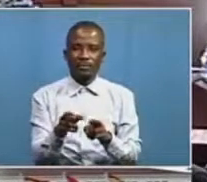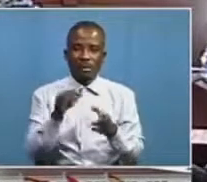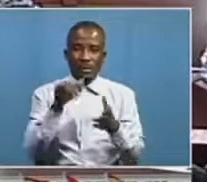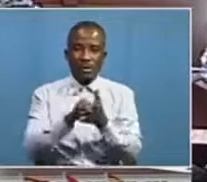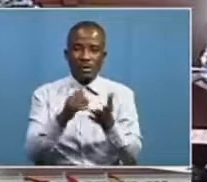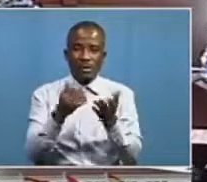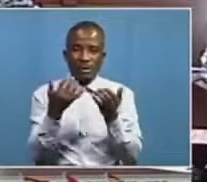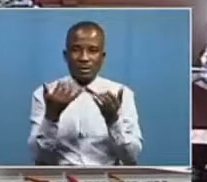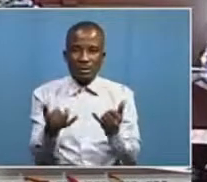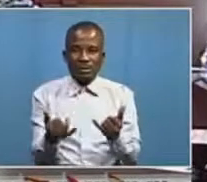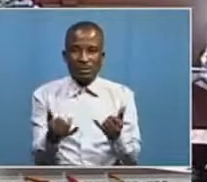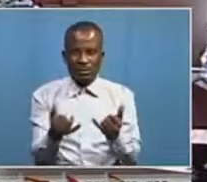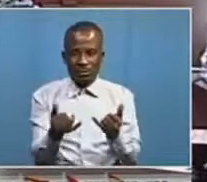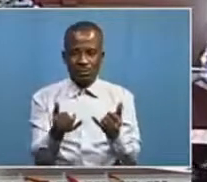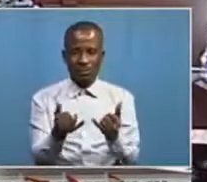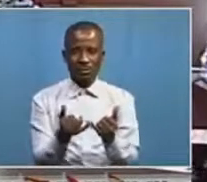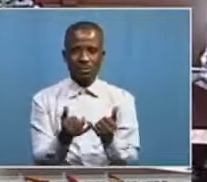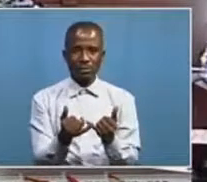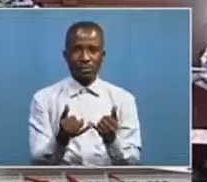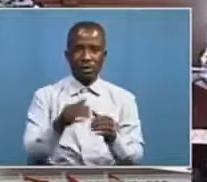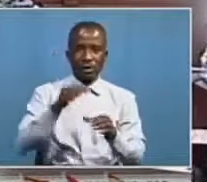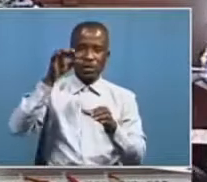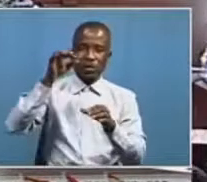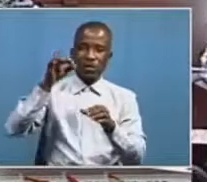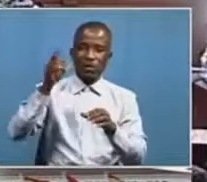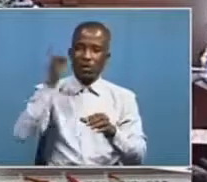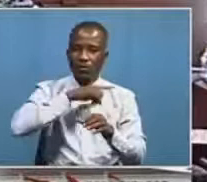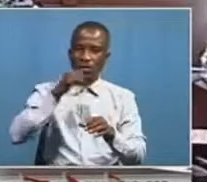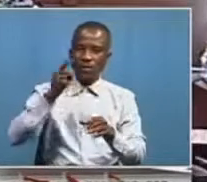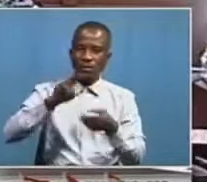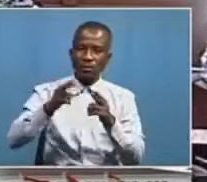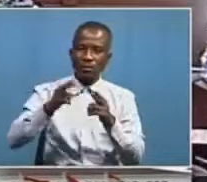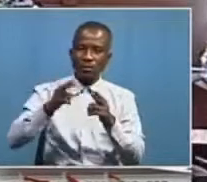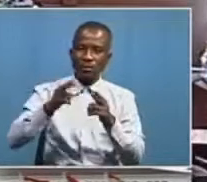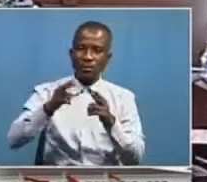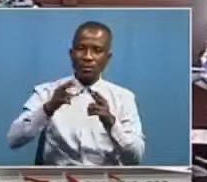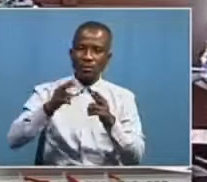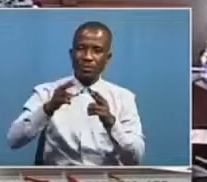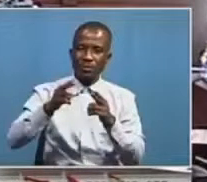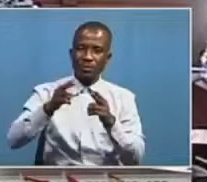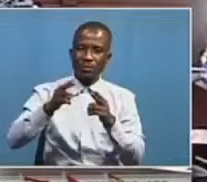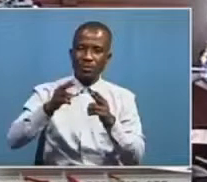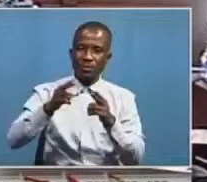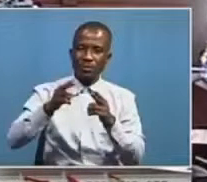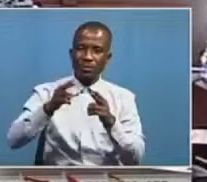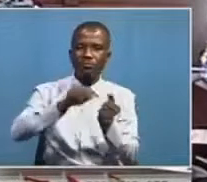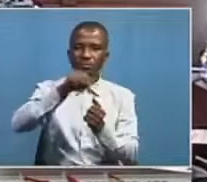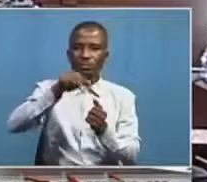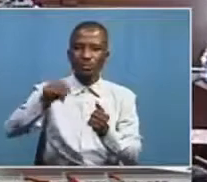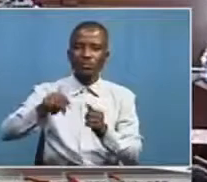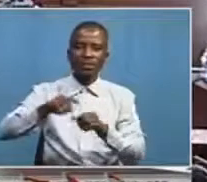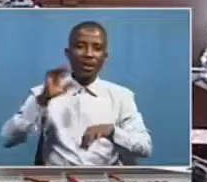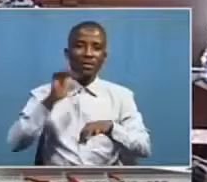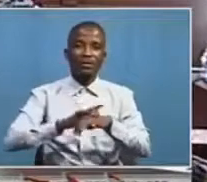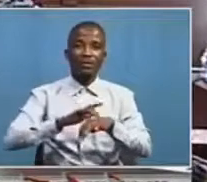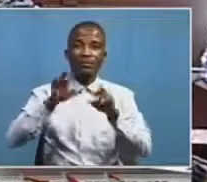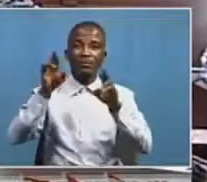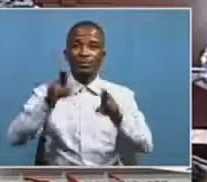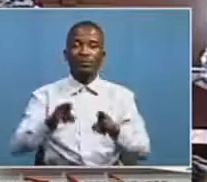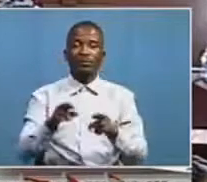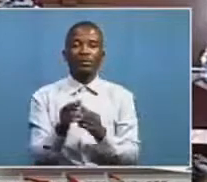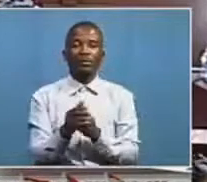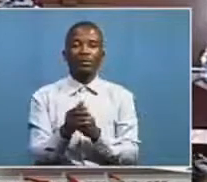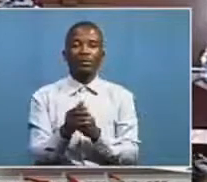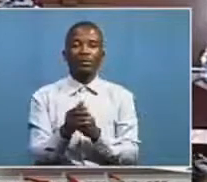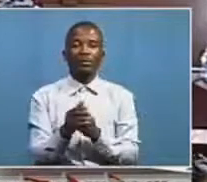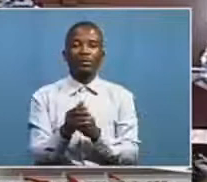the impact of the vote padding, if even proved, could not have affected the declaration, we are emboldened by the decision of Lord